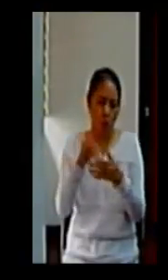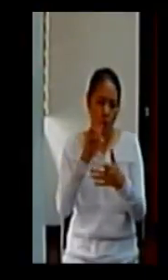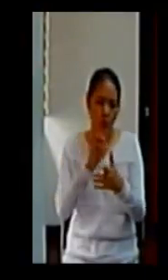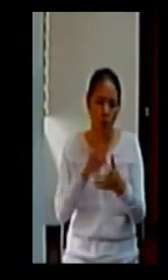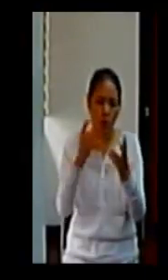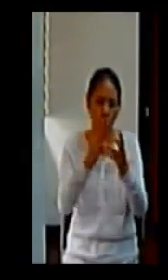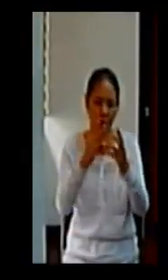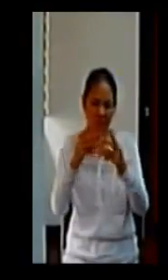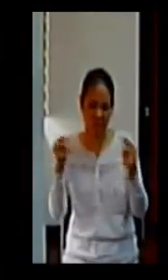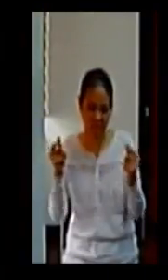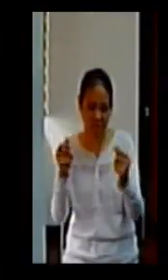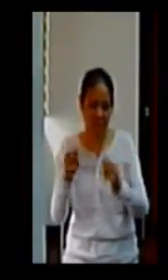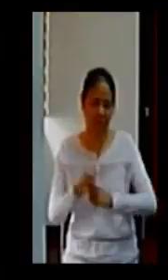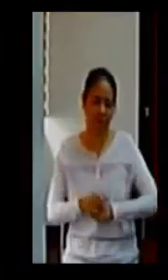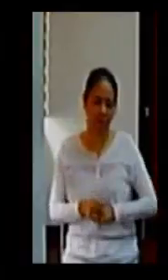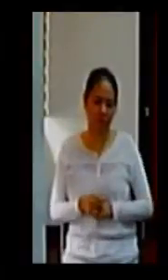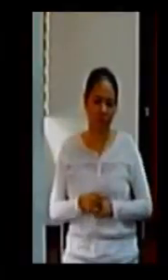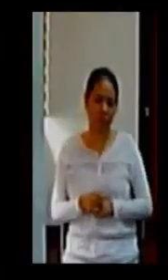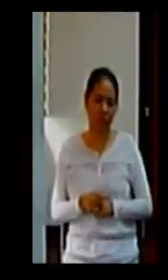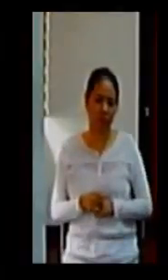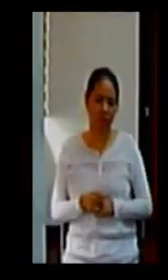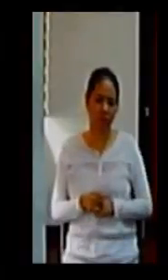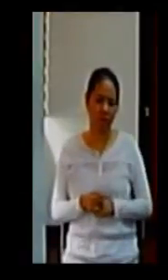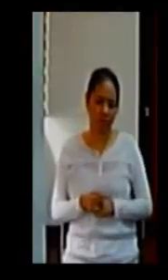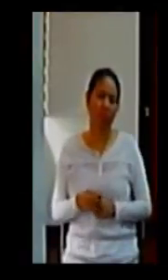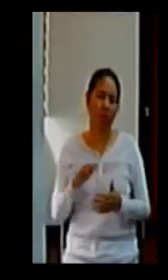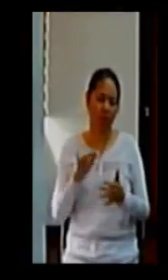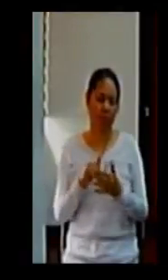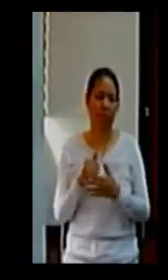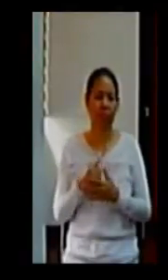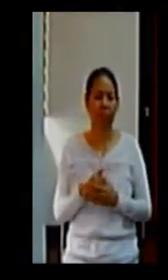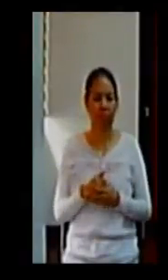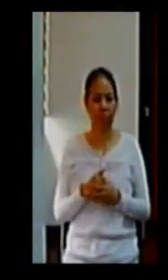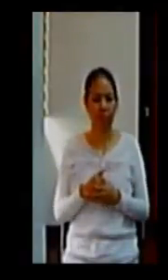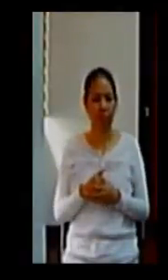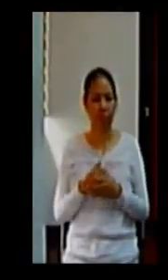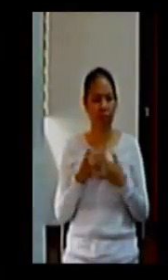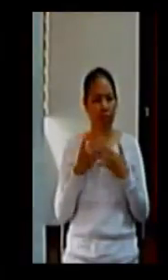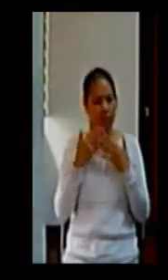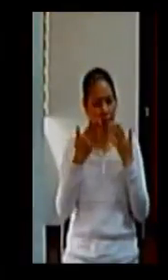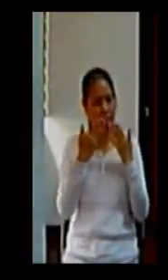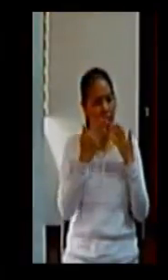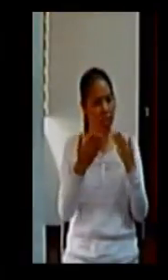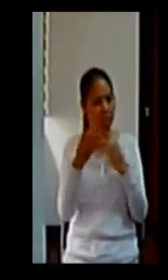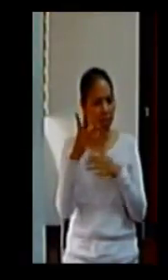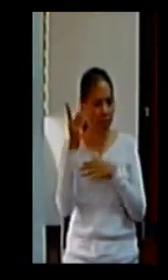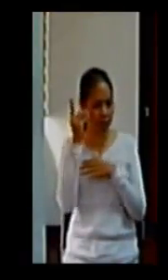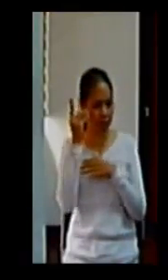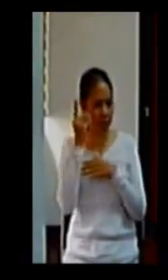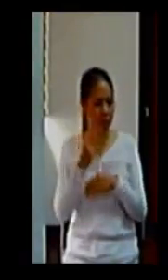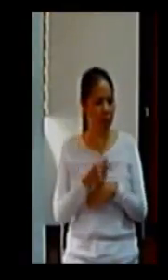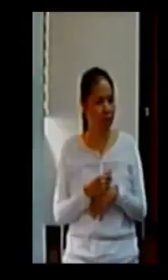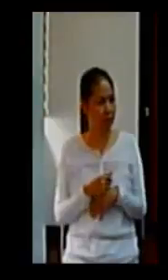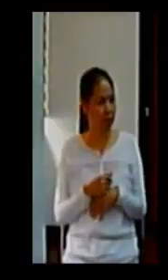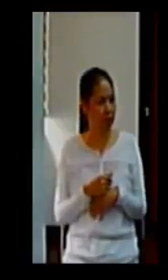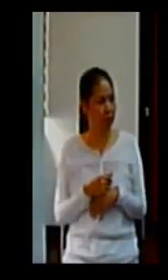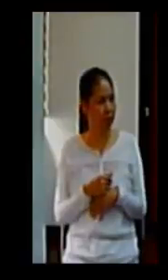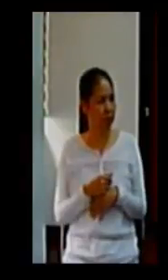nadidiminish na. Yun lang po. Salamat, Dalia. Ginoong William